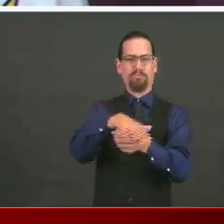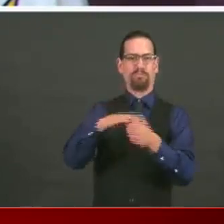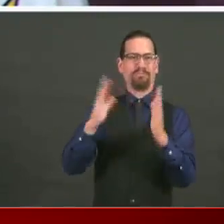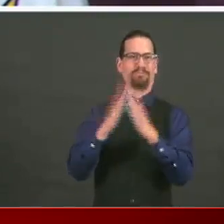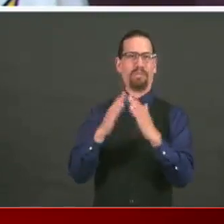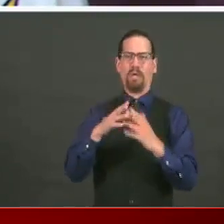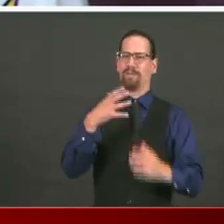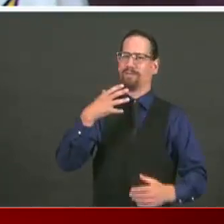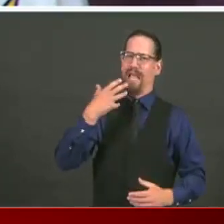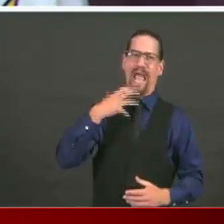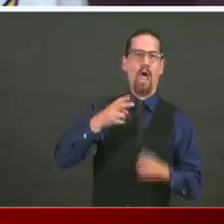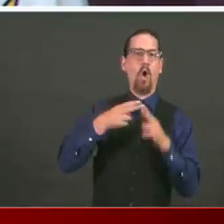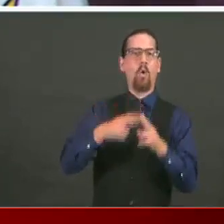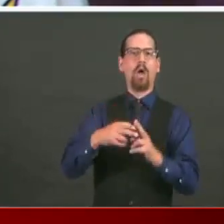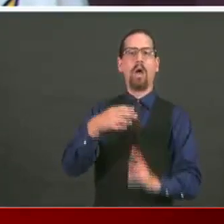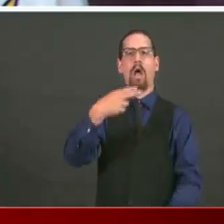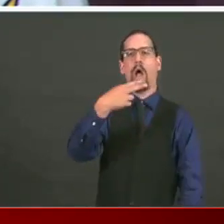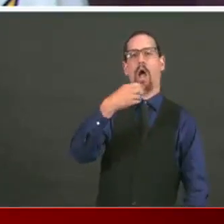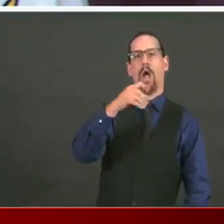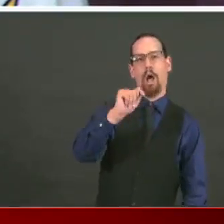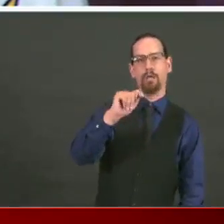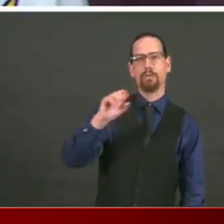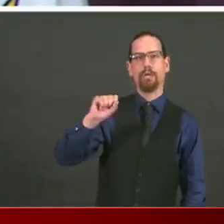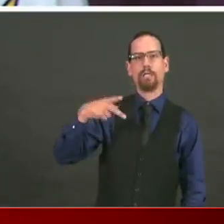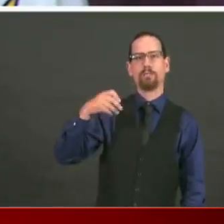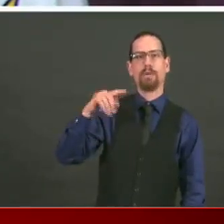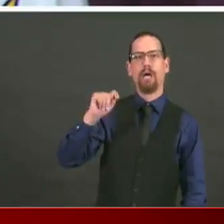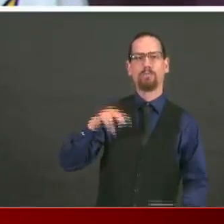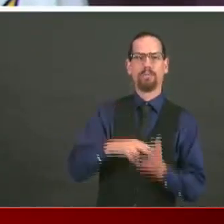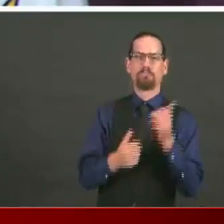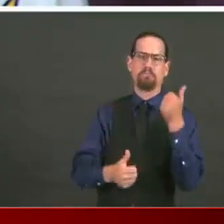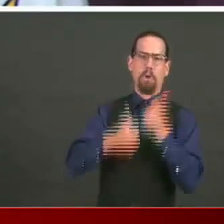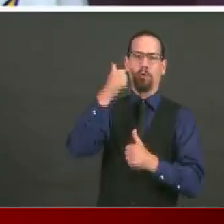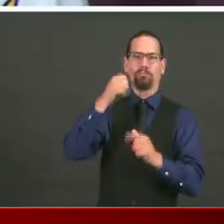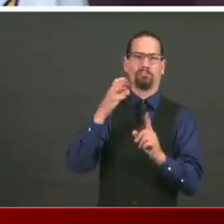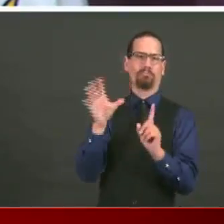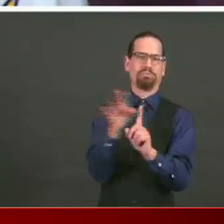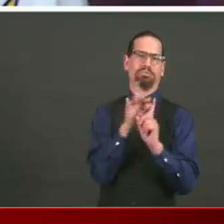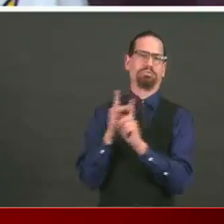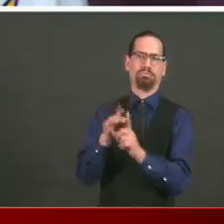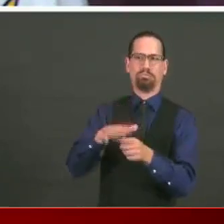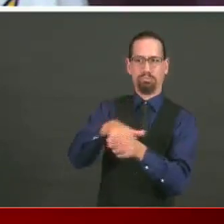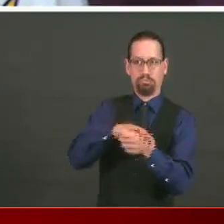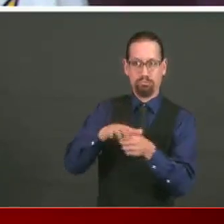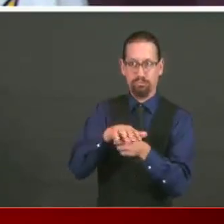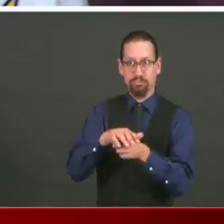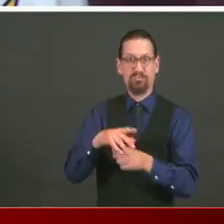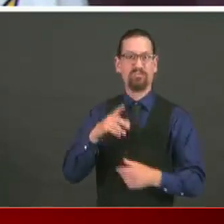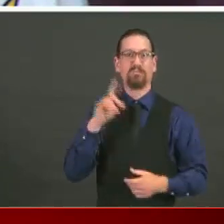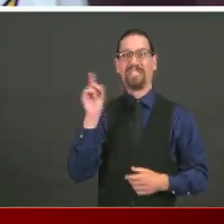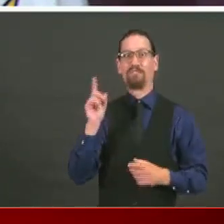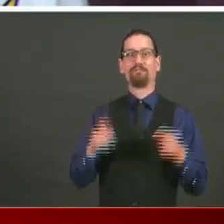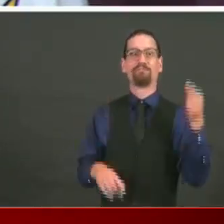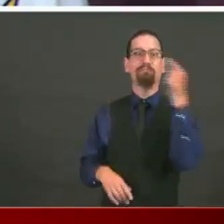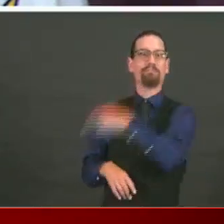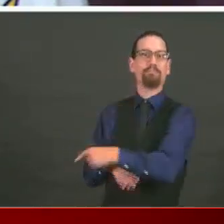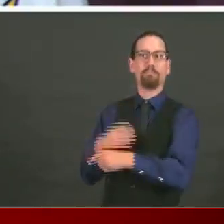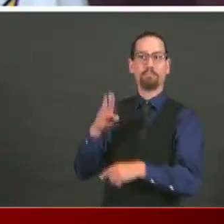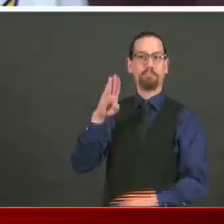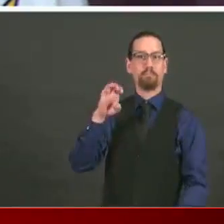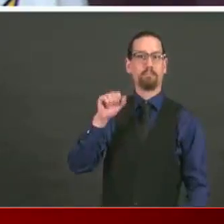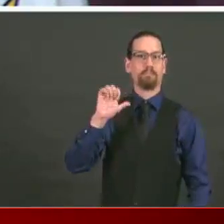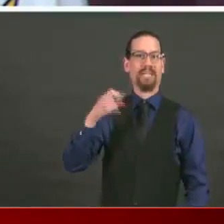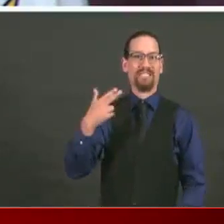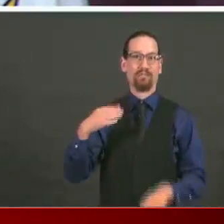social gatherings on beaches and boats. So making it clear that the outdoors doesn't necessarily negate